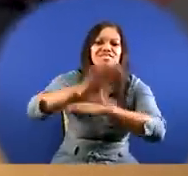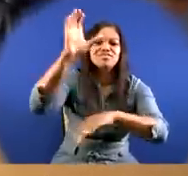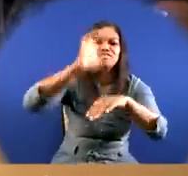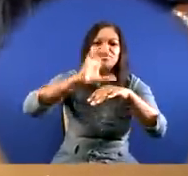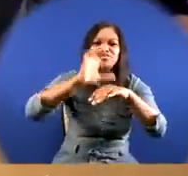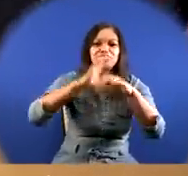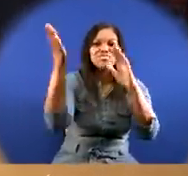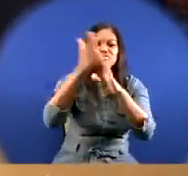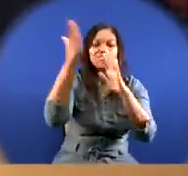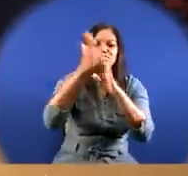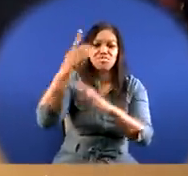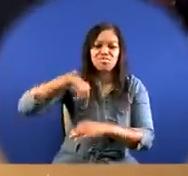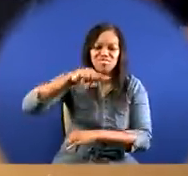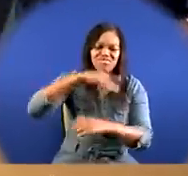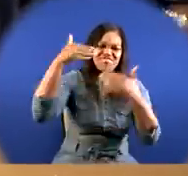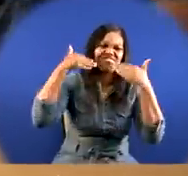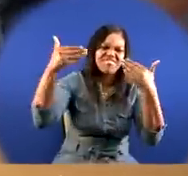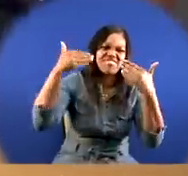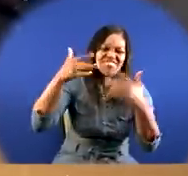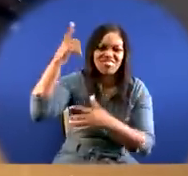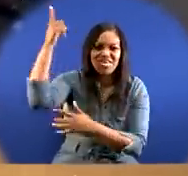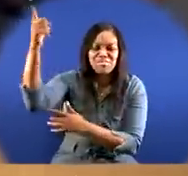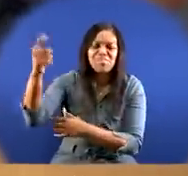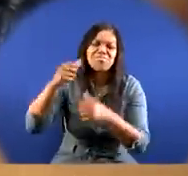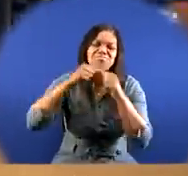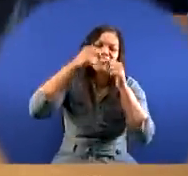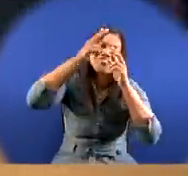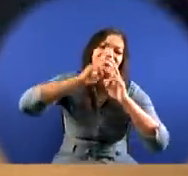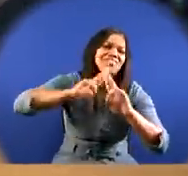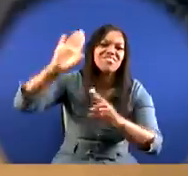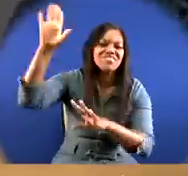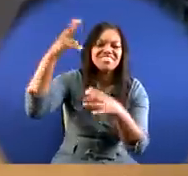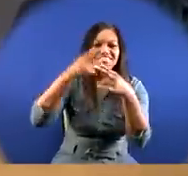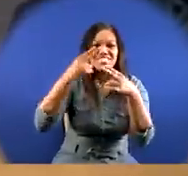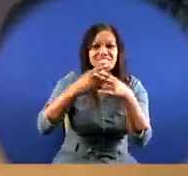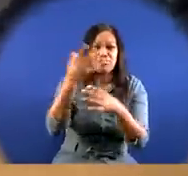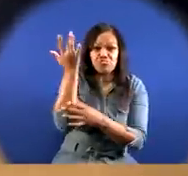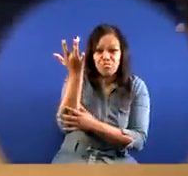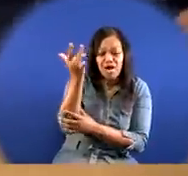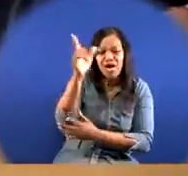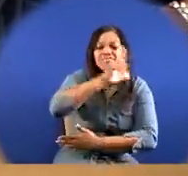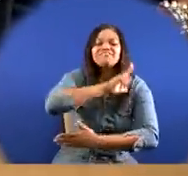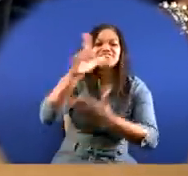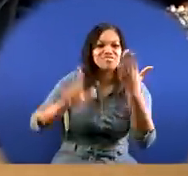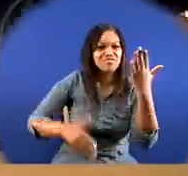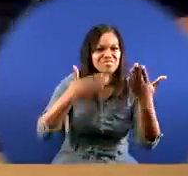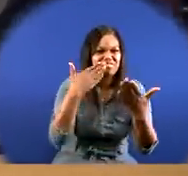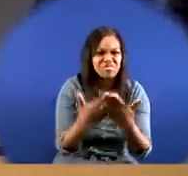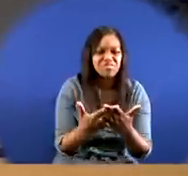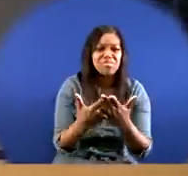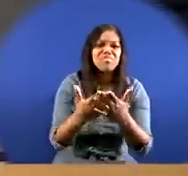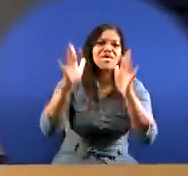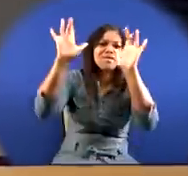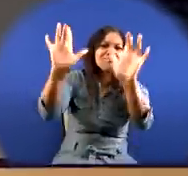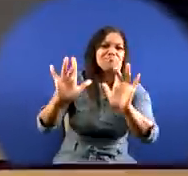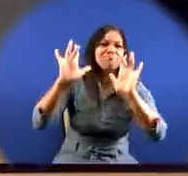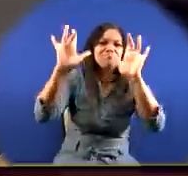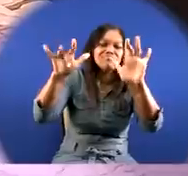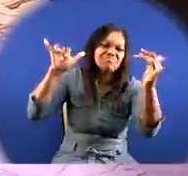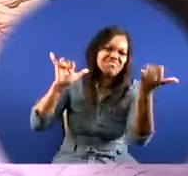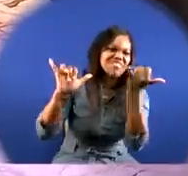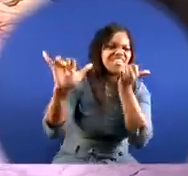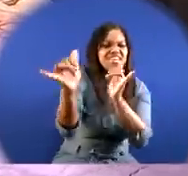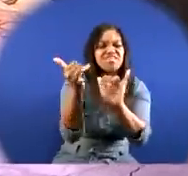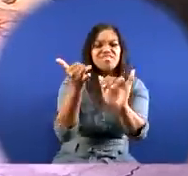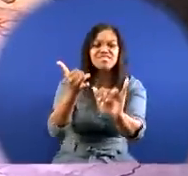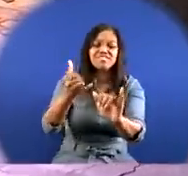praise. We are thankful unto him, and we bless his name. For the Lord is good. His mercy is everlasting, and his